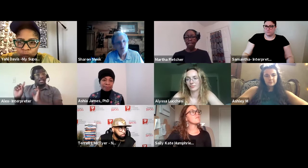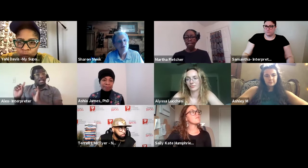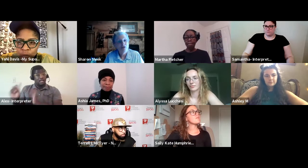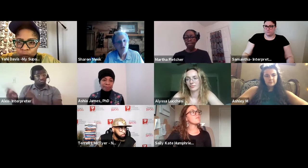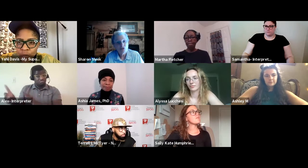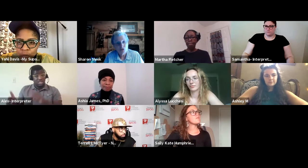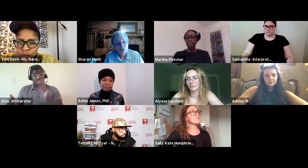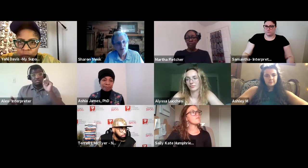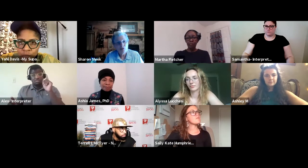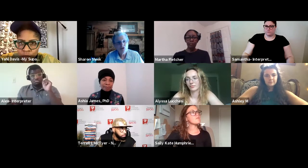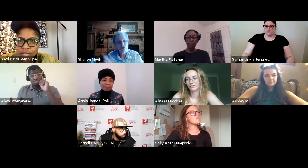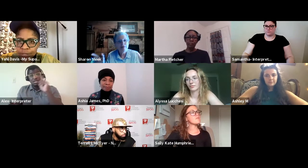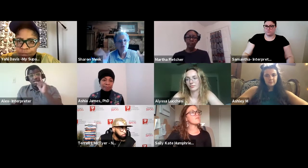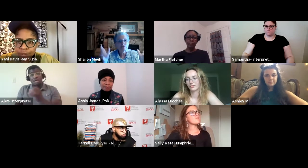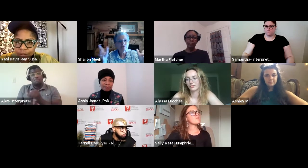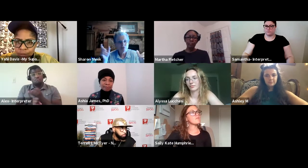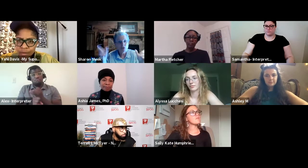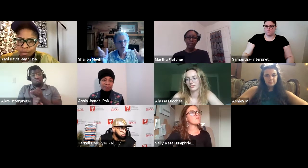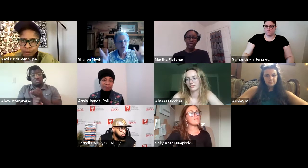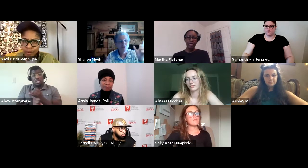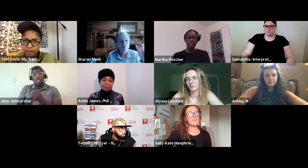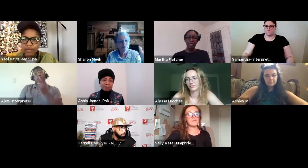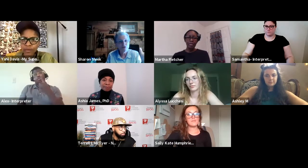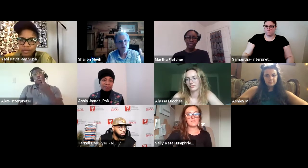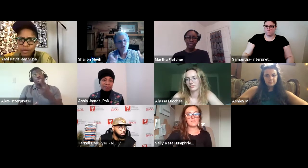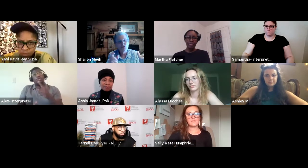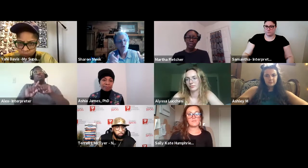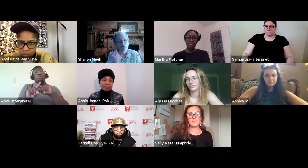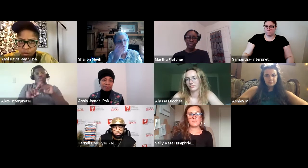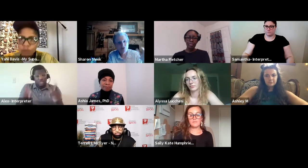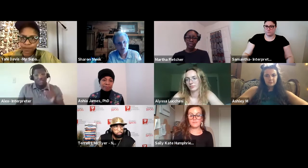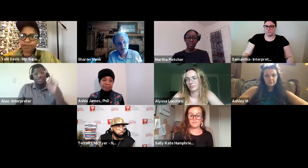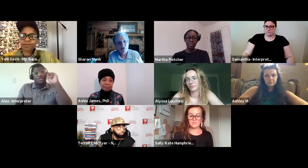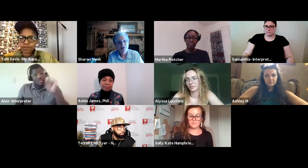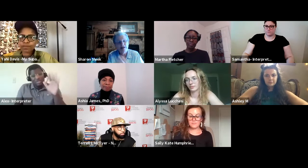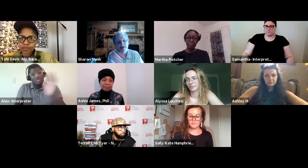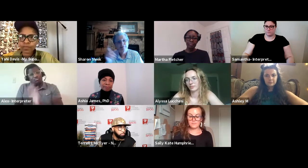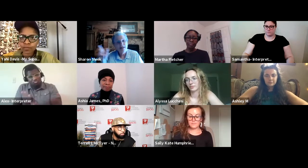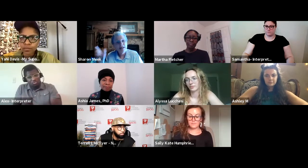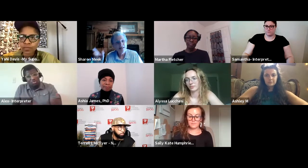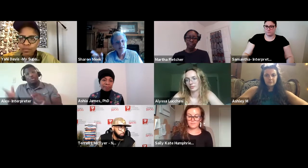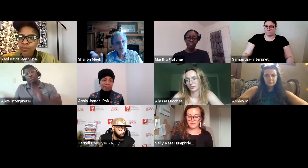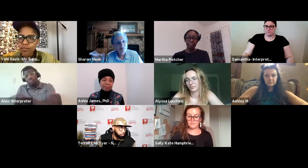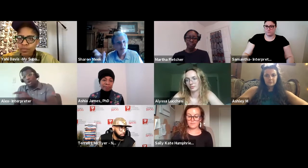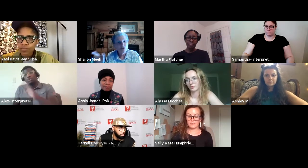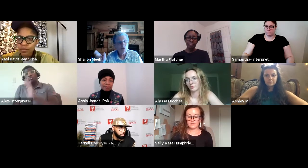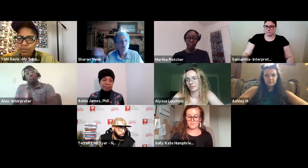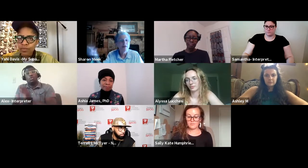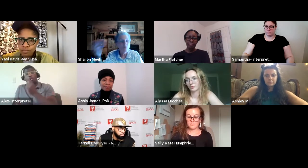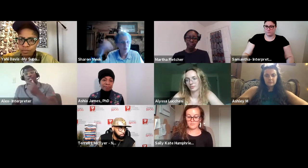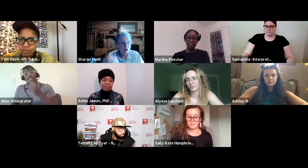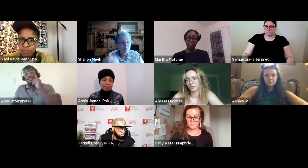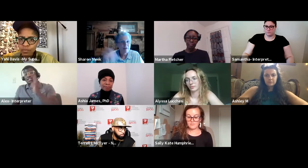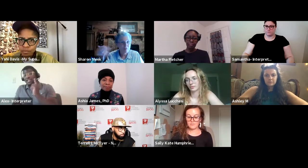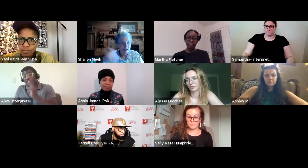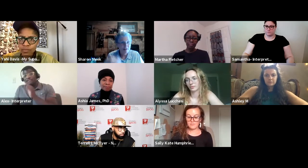was a residential school. There were two types of deaf schools. There were the residential schools where kids stayed all the time, and there were day schools where they